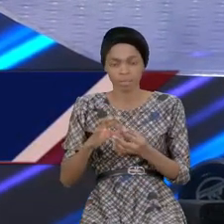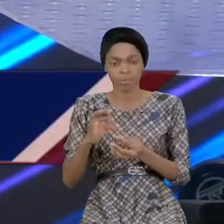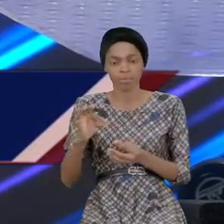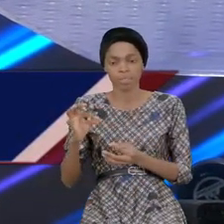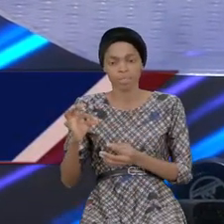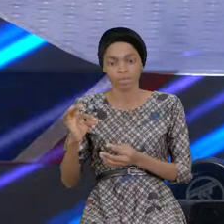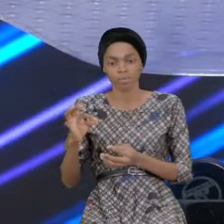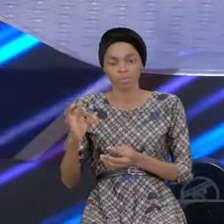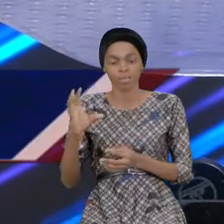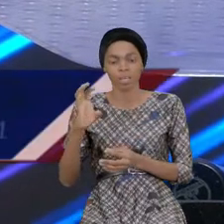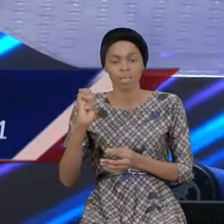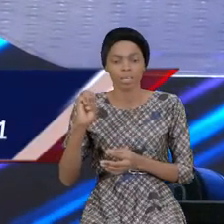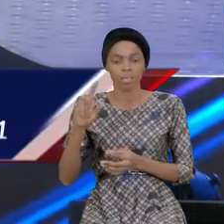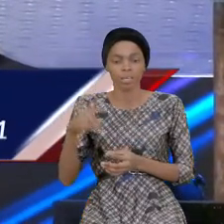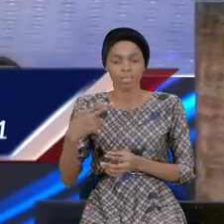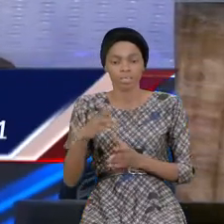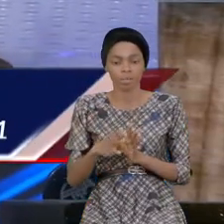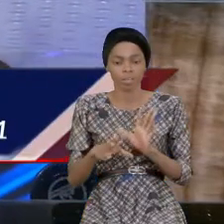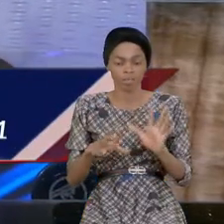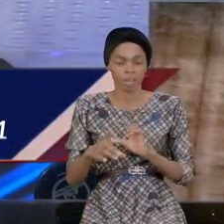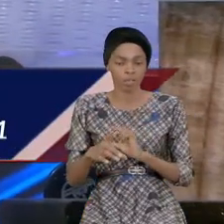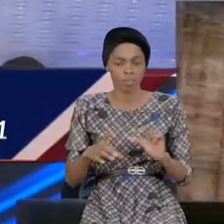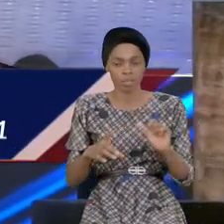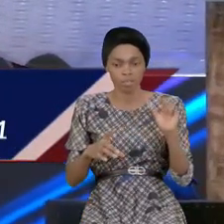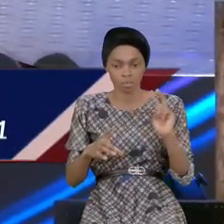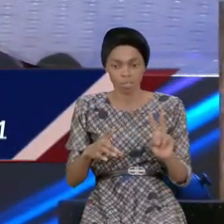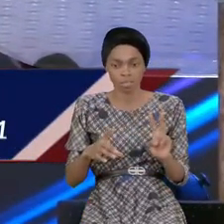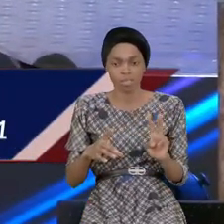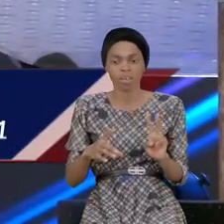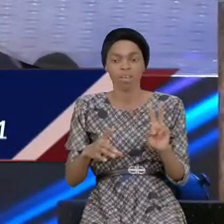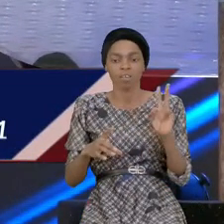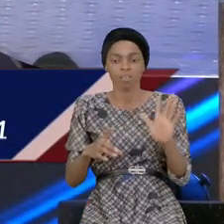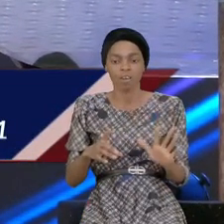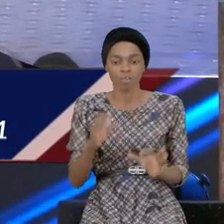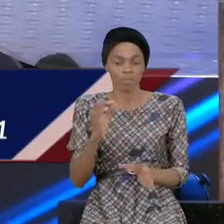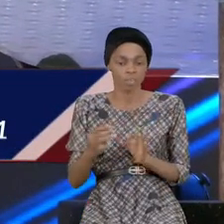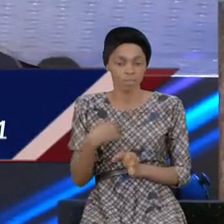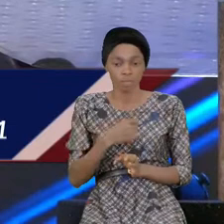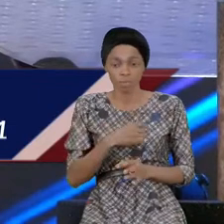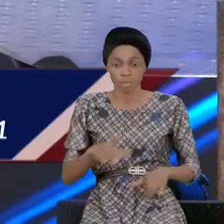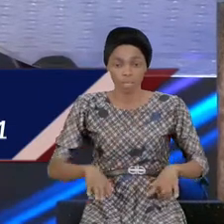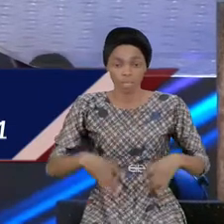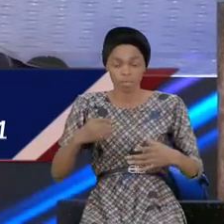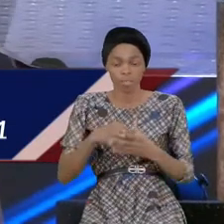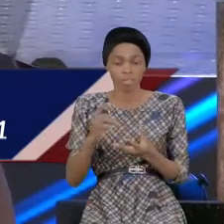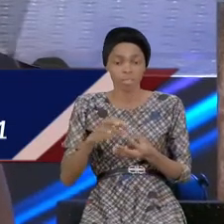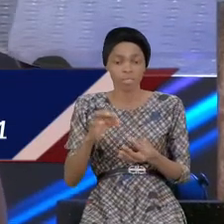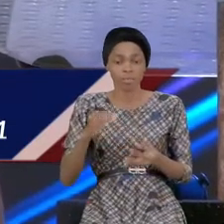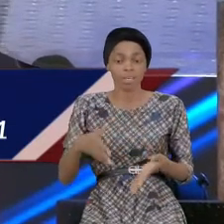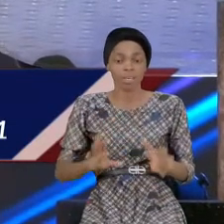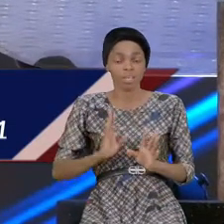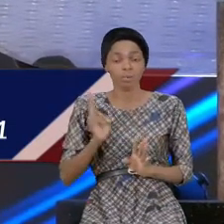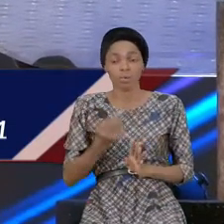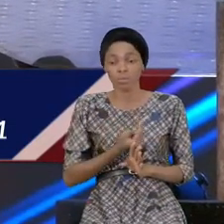chapter 5, verse 25, if we live in the Spirit, let us